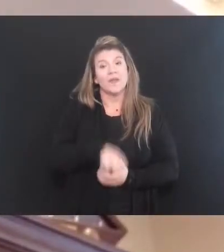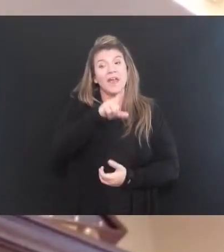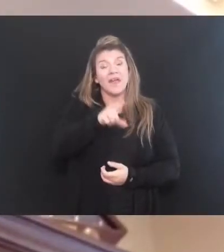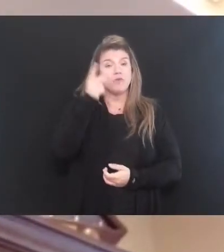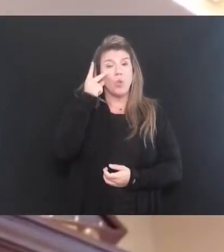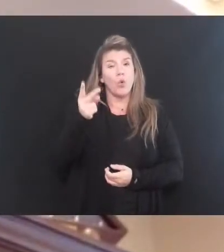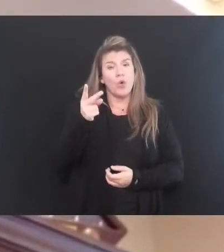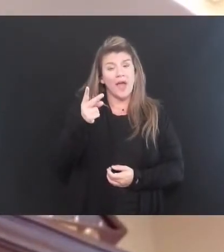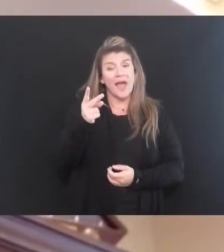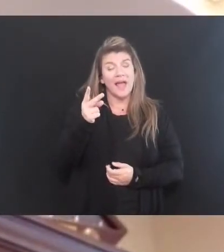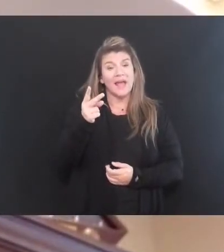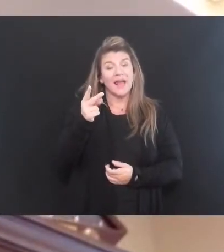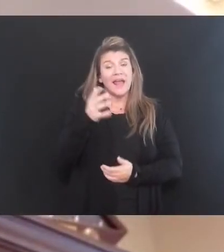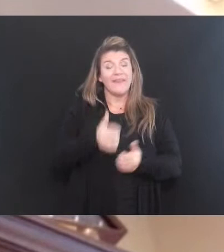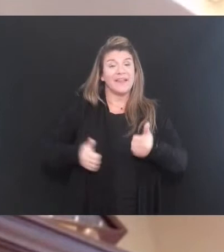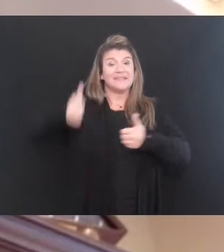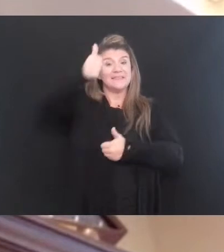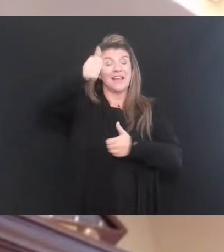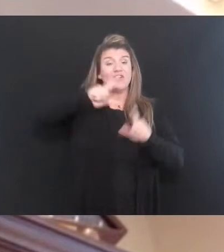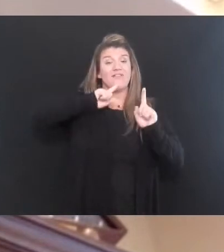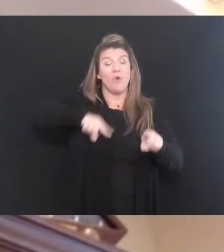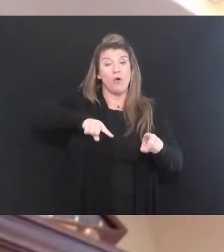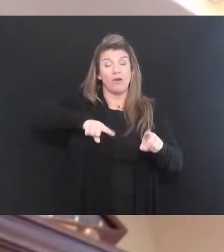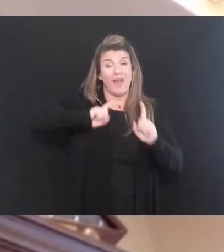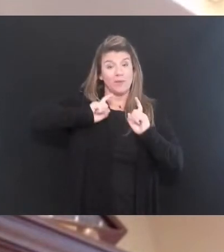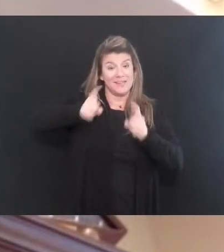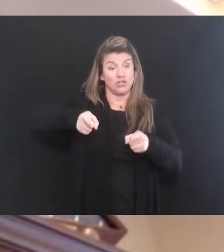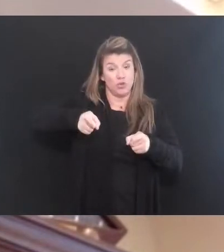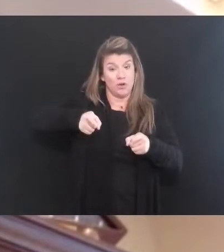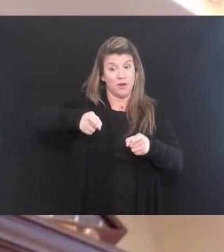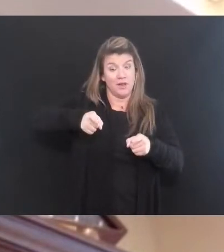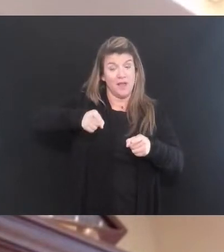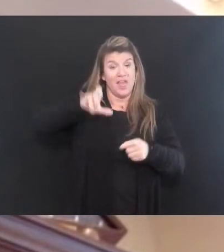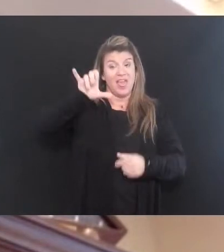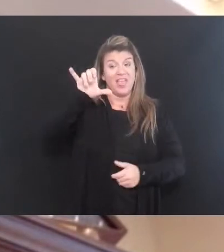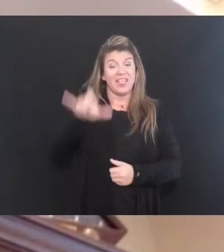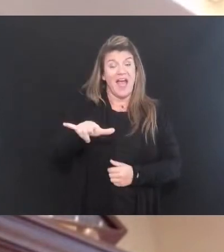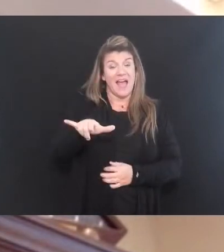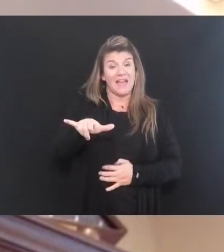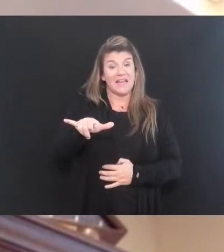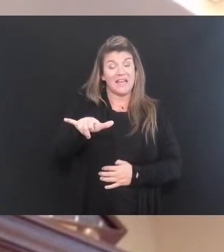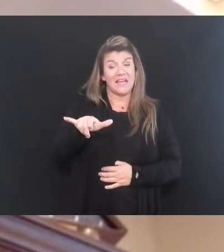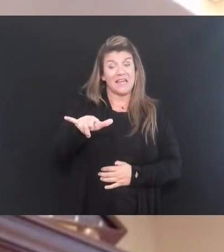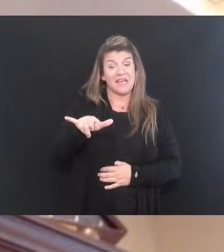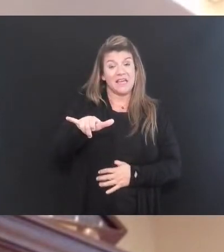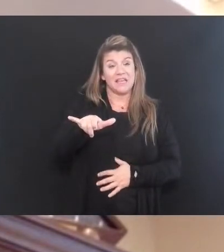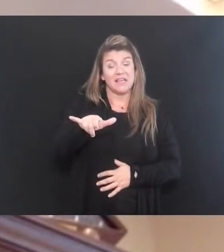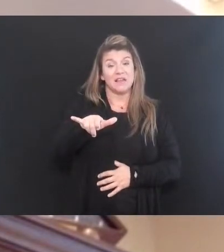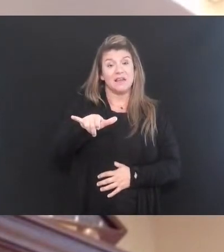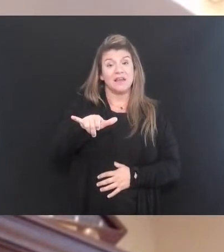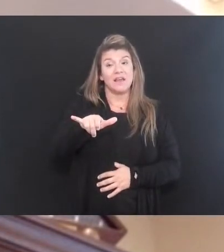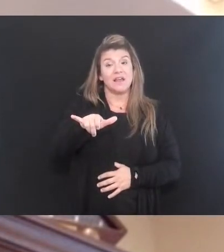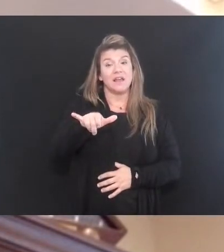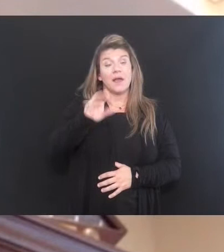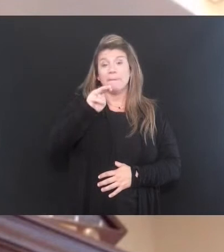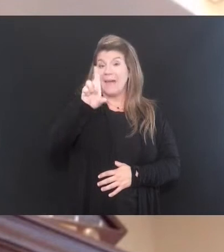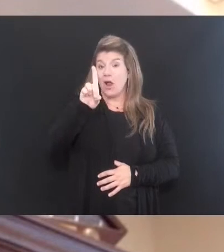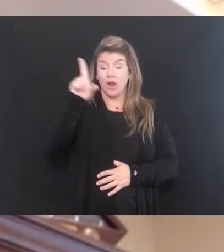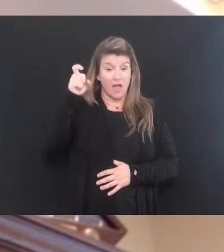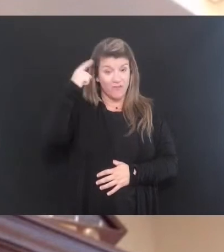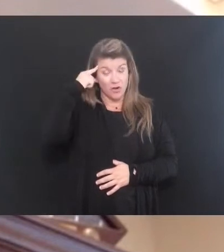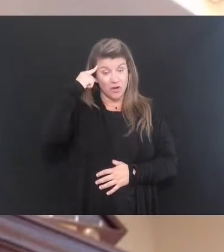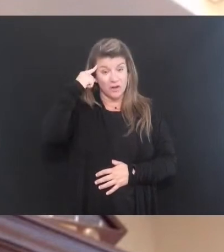the executive order that was issued, it's by the Maryland